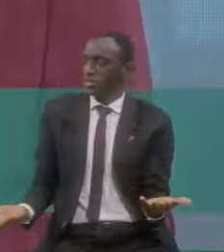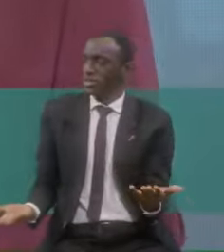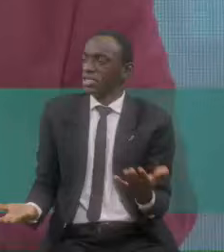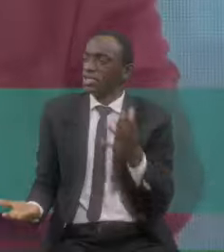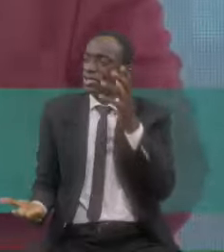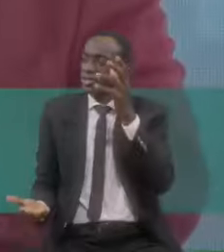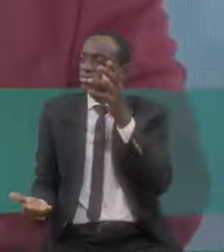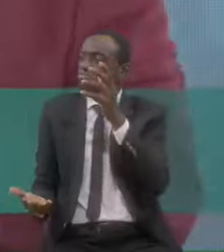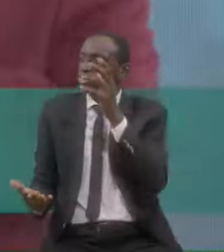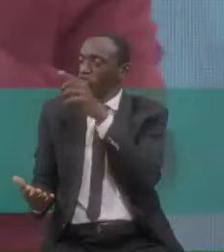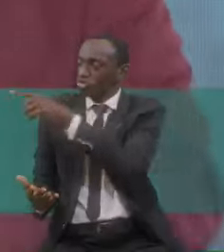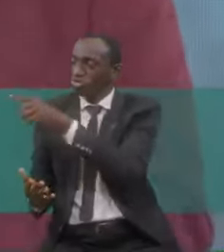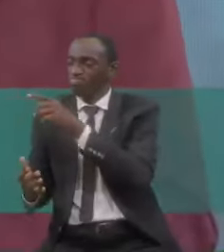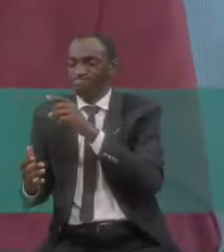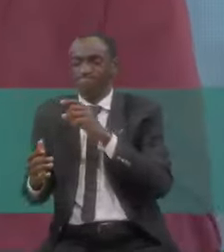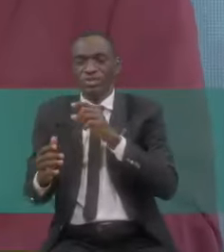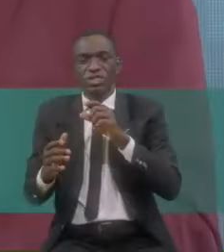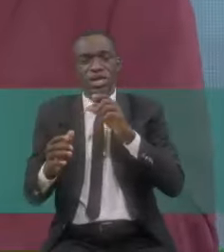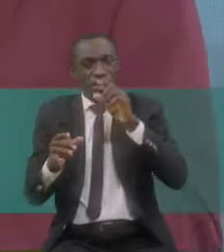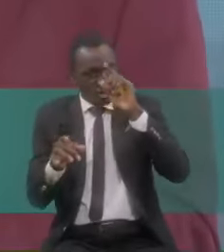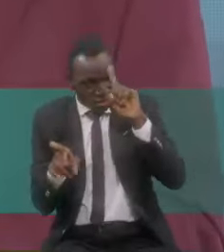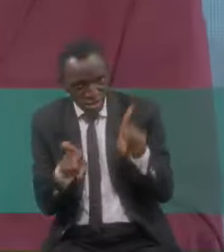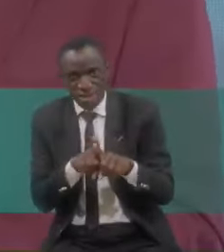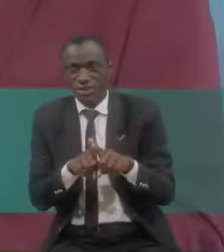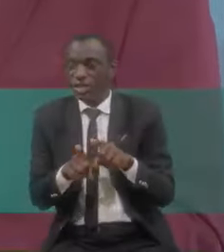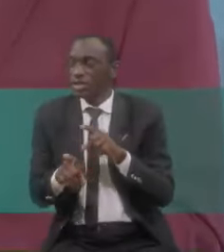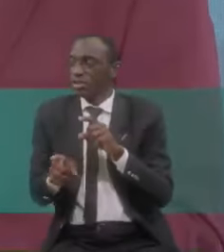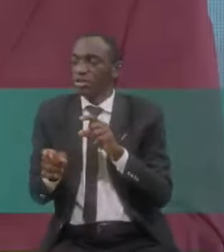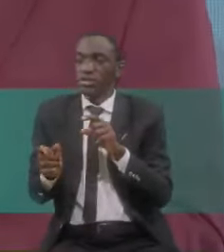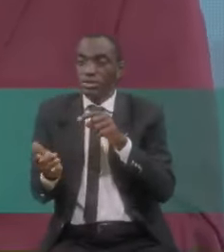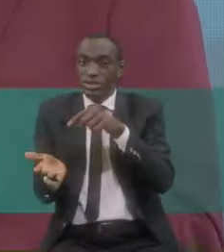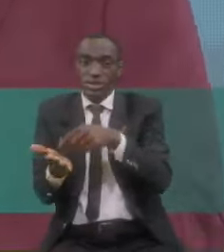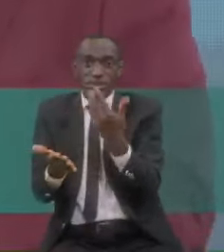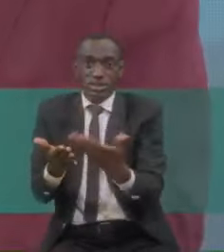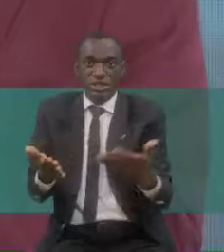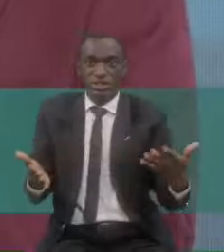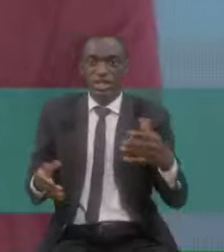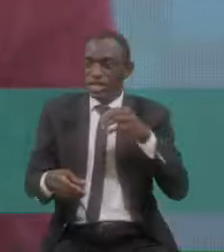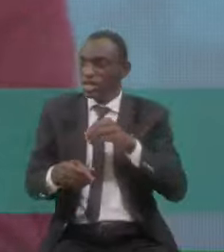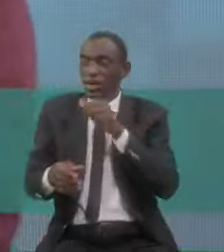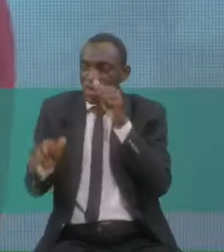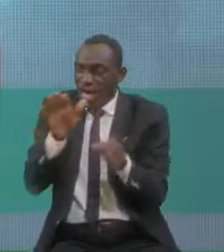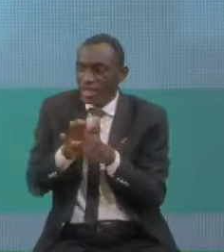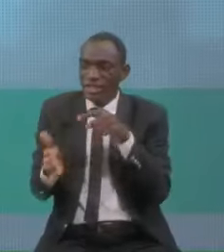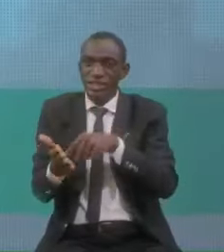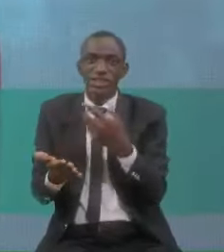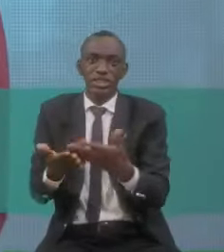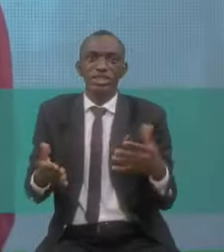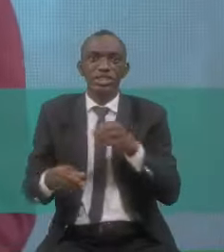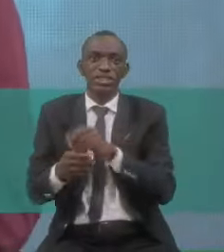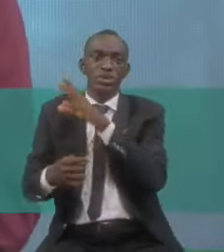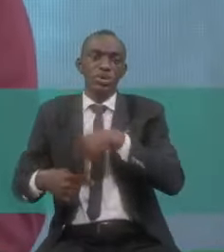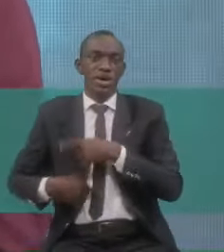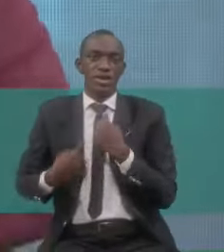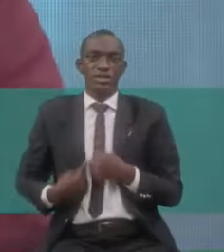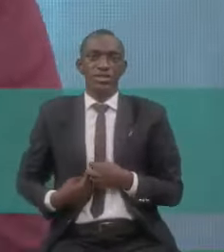thou conceived this thing in thine heart? Thou